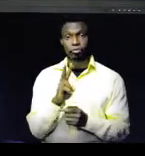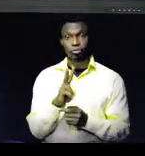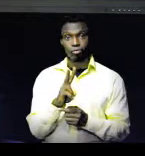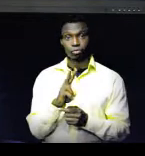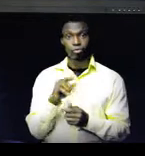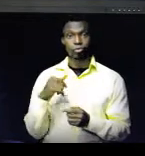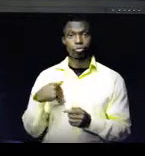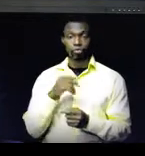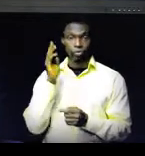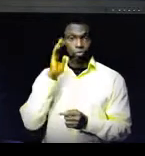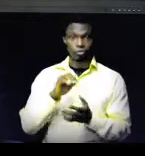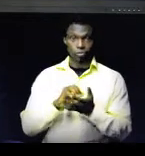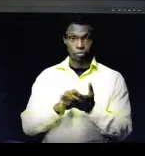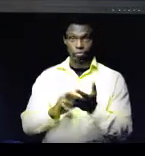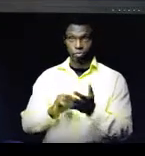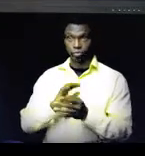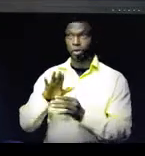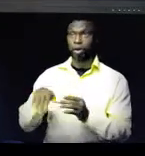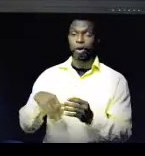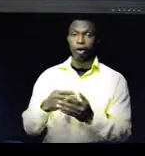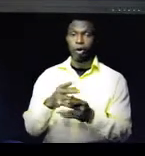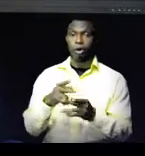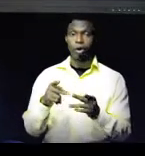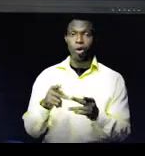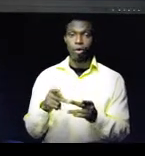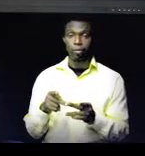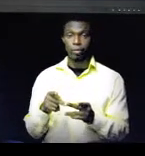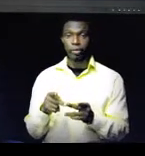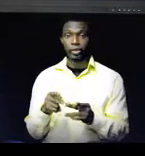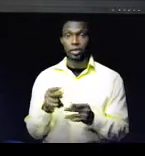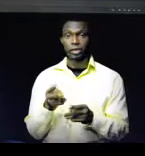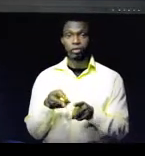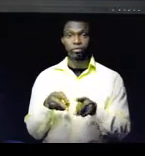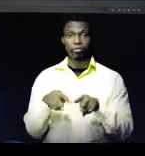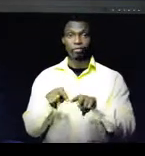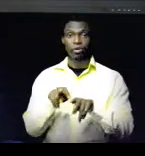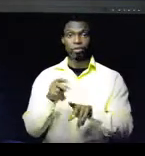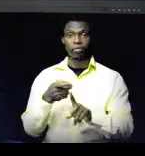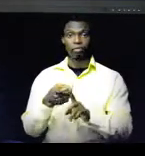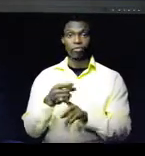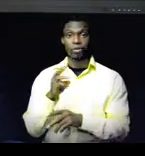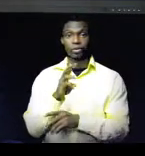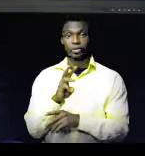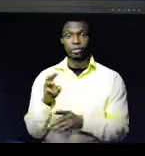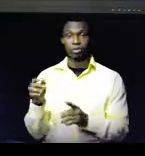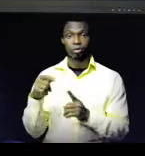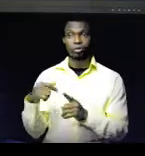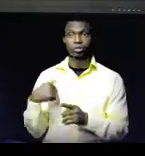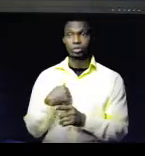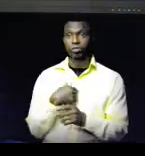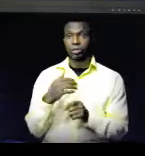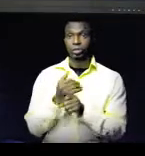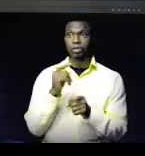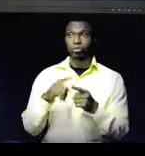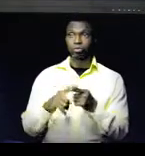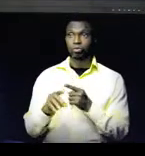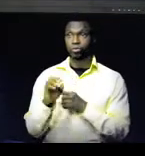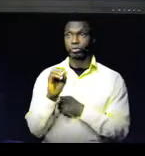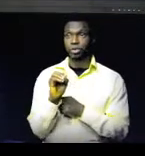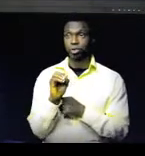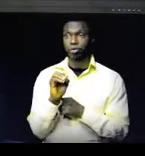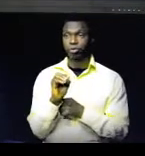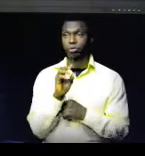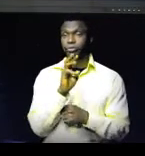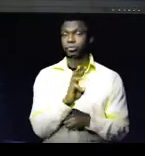subtract all the place values, the binary place values from 66 until we get to 0. So let's just do that.